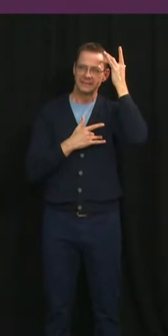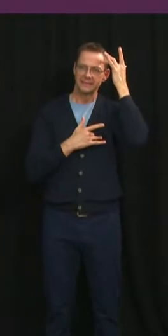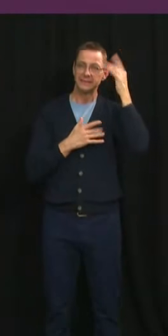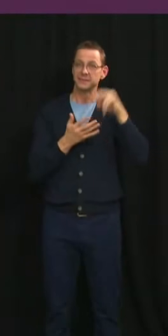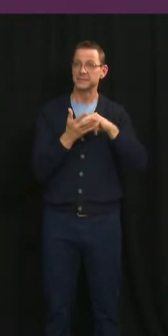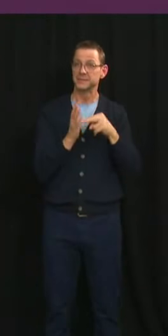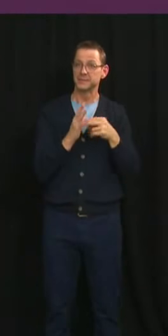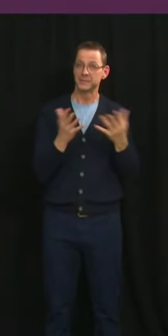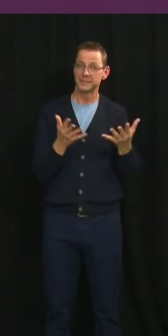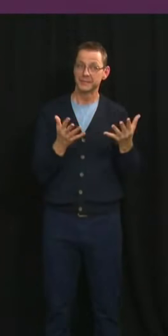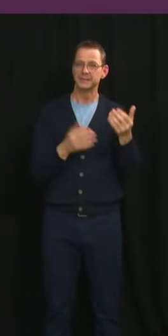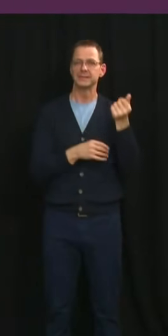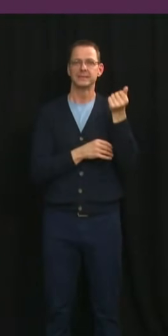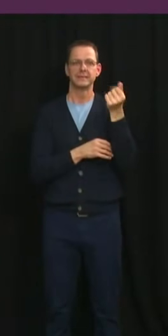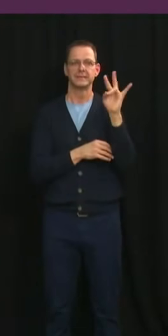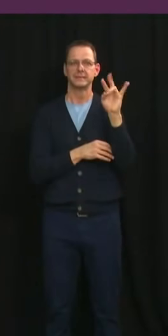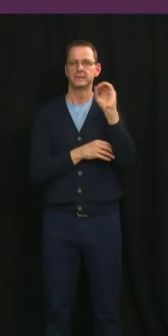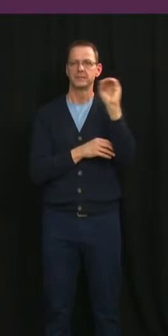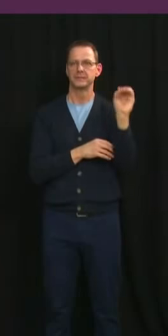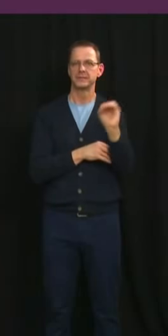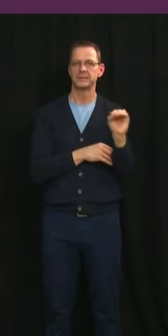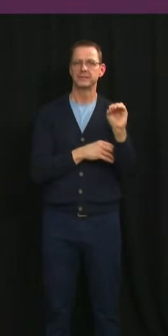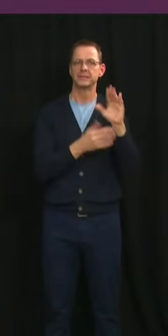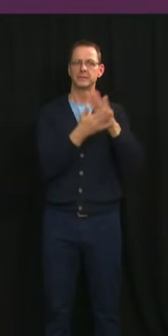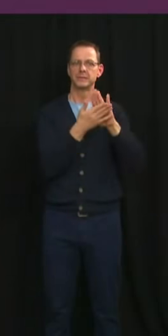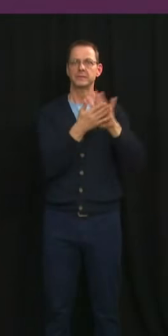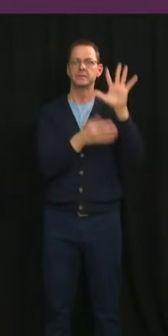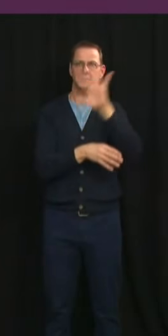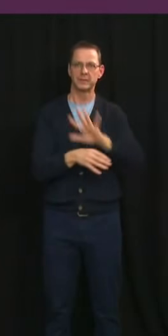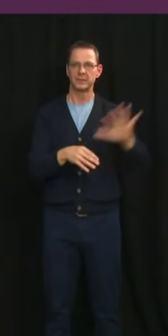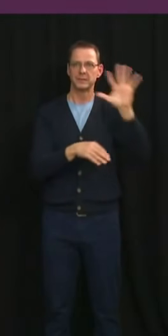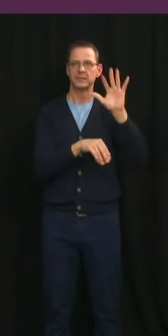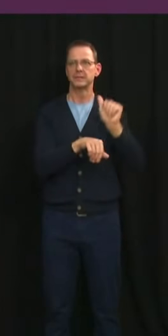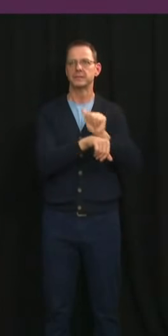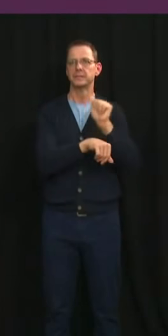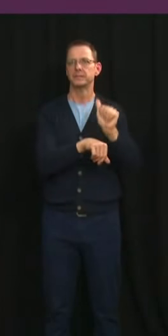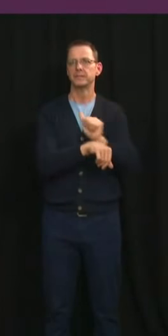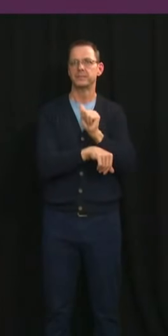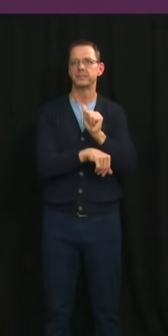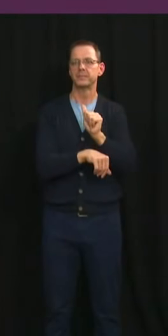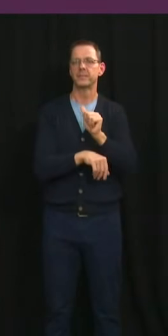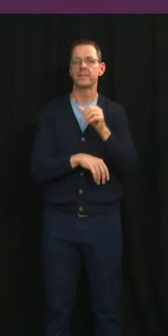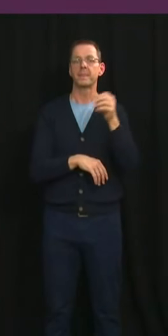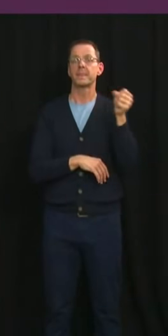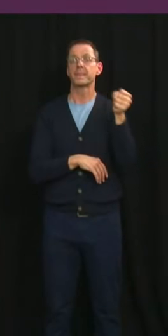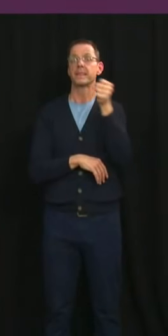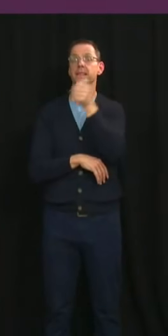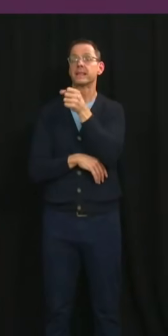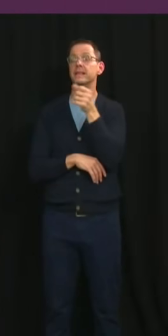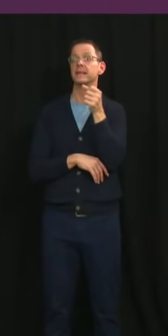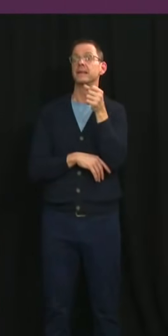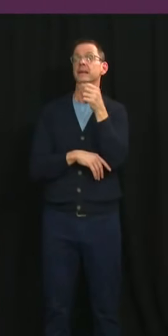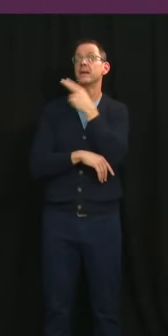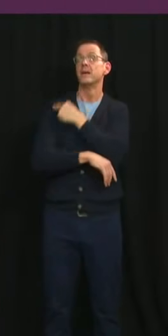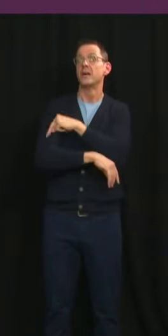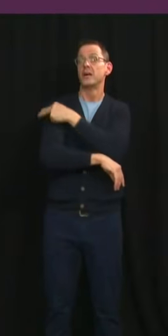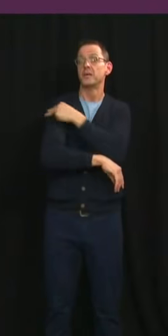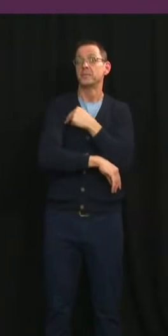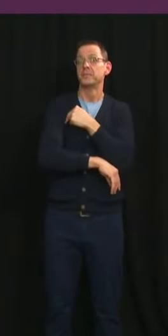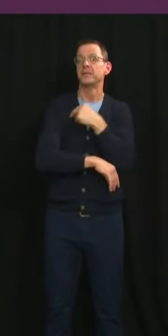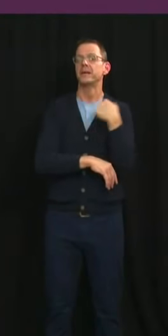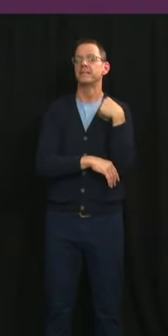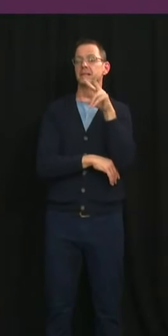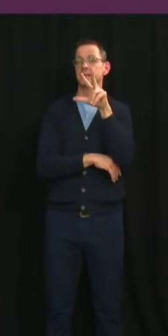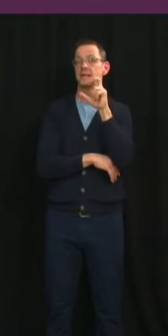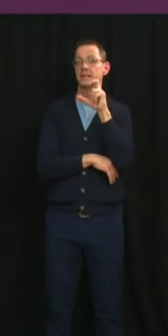Sadly, 3 additional deaths were reported to Alberta Health in the last 24 hours. These people's lives mattered, and they will be